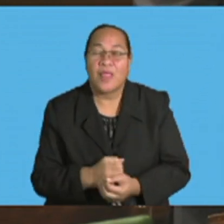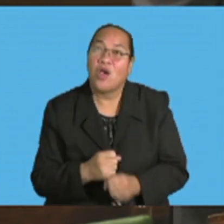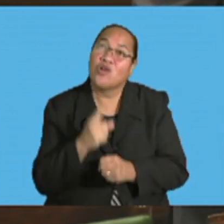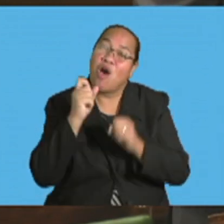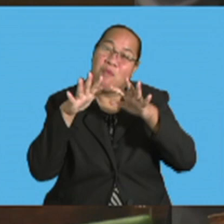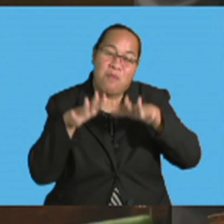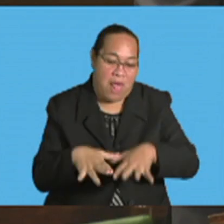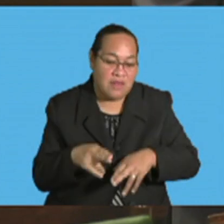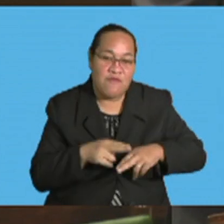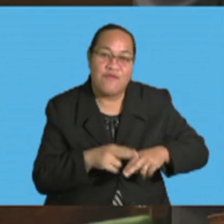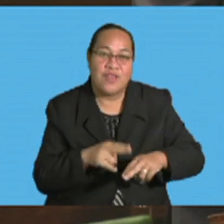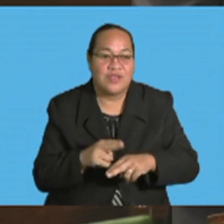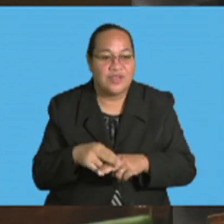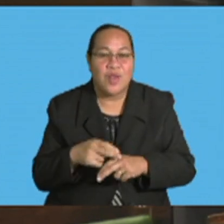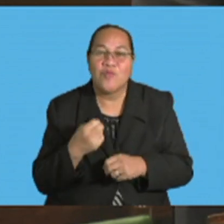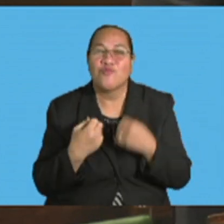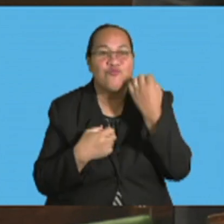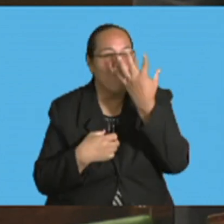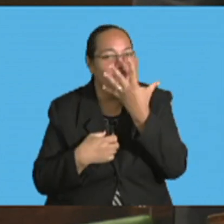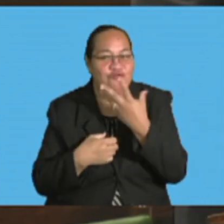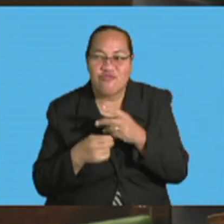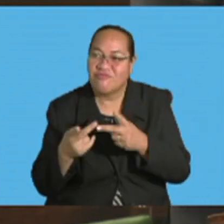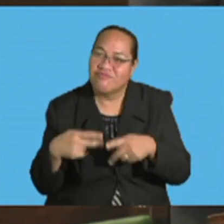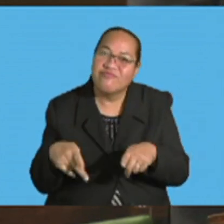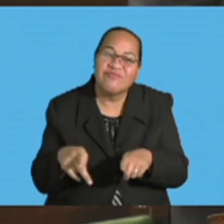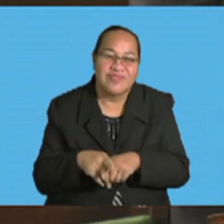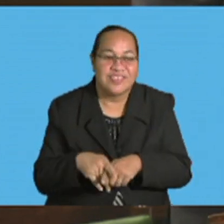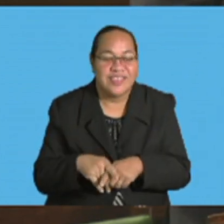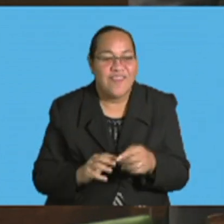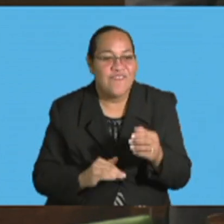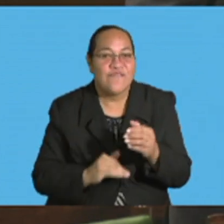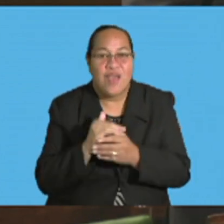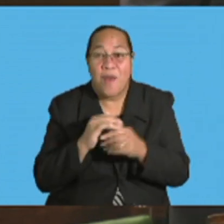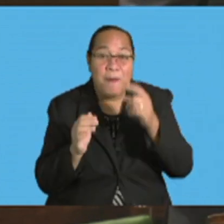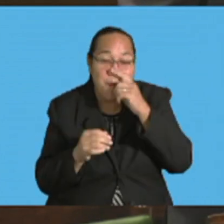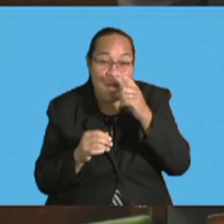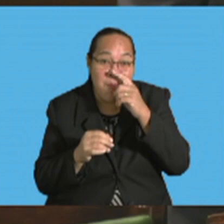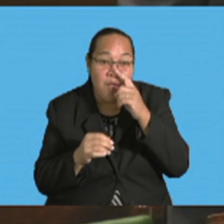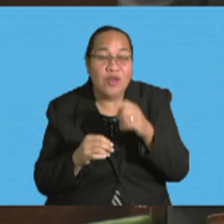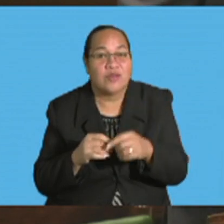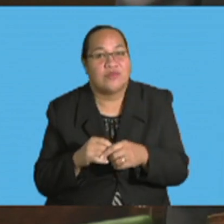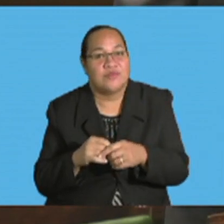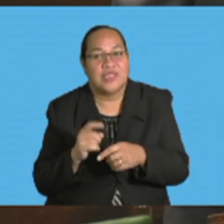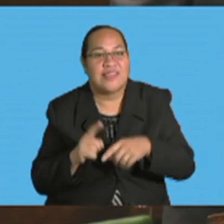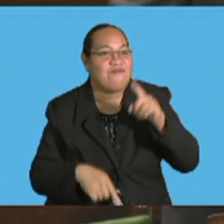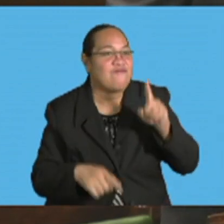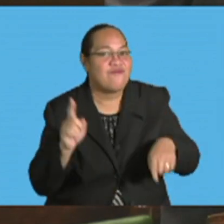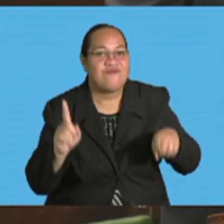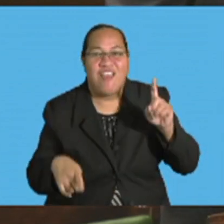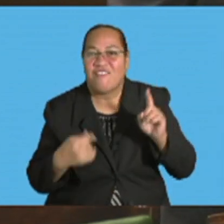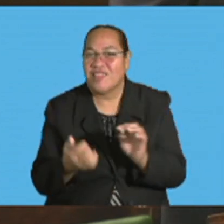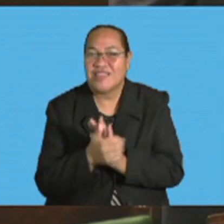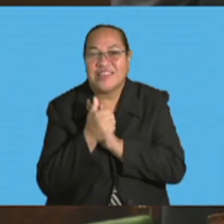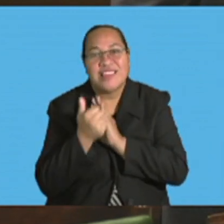blessed Fiji with world-renowned beauty, and He has filled our country with people who wield a range of extraordinary